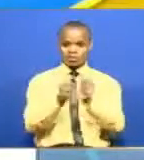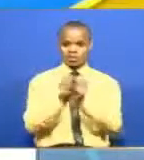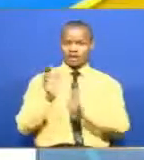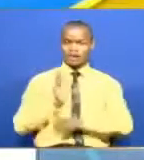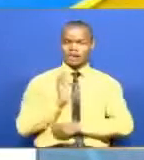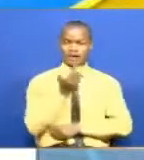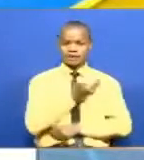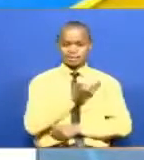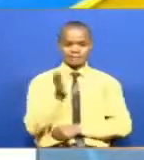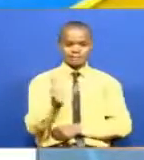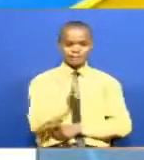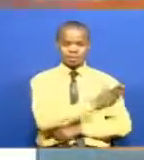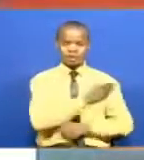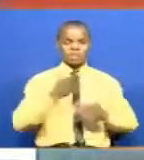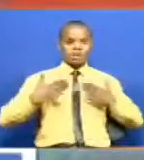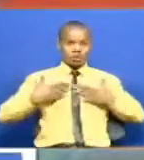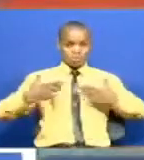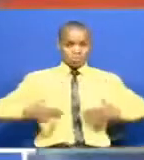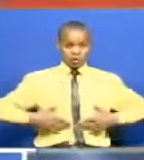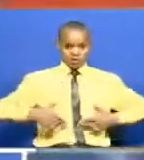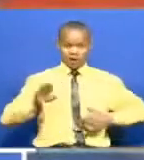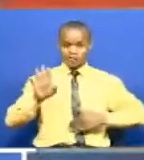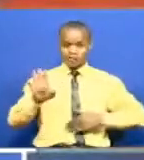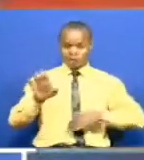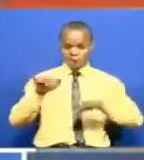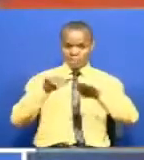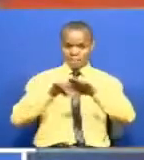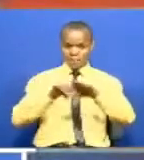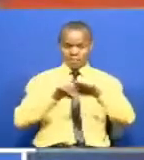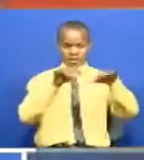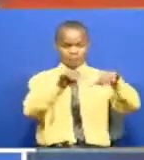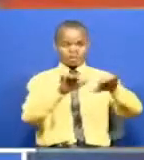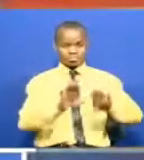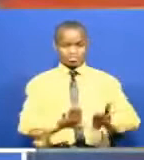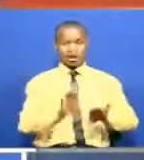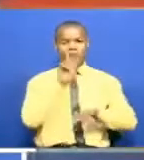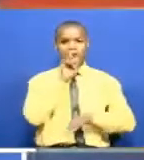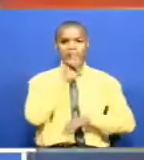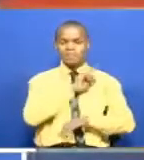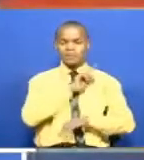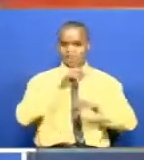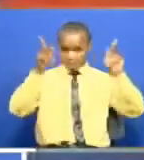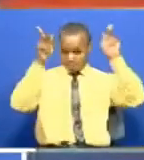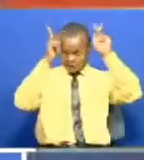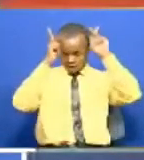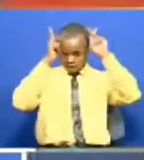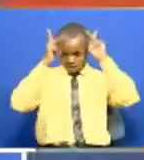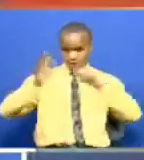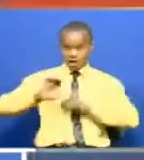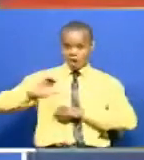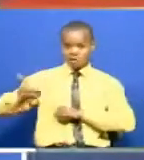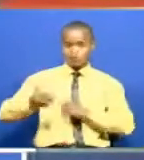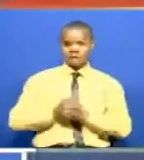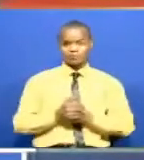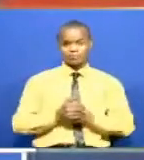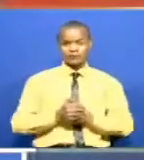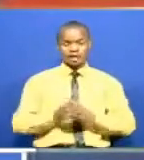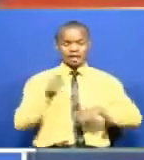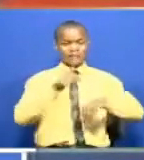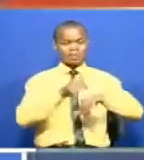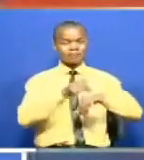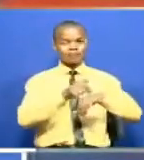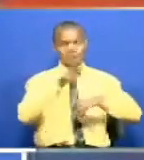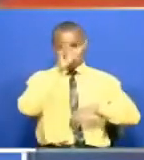The bodies of four members of the same family were laid to rest in Emasinga village in Kakamega County under tight